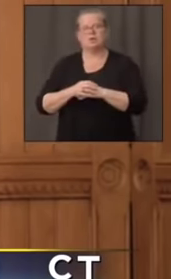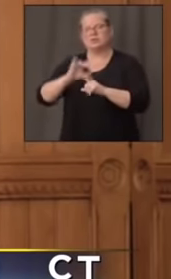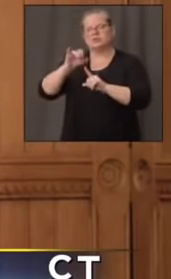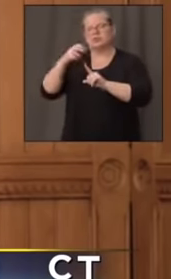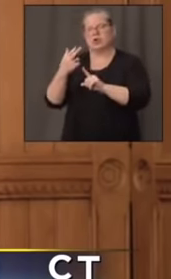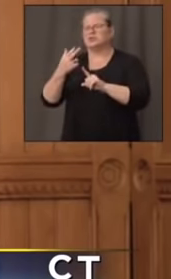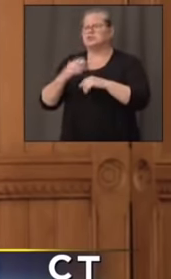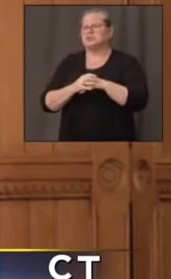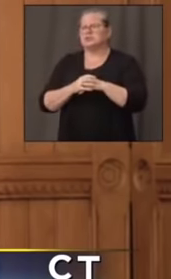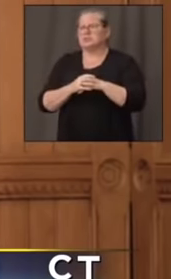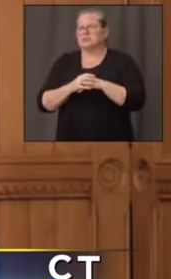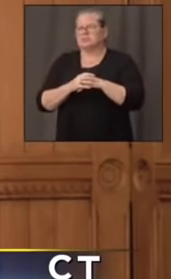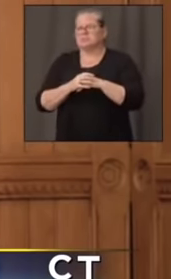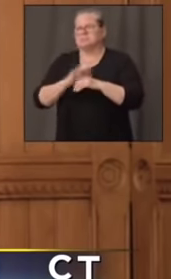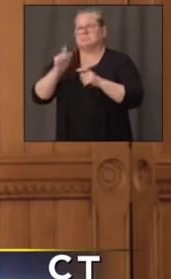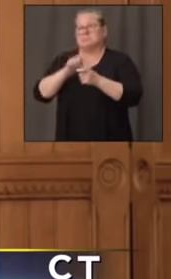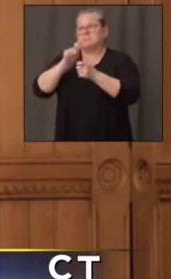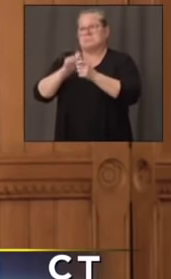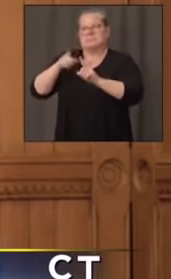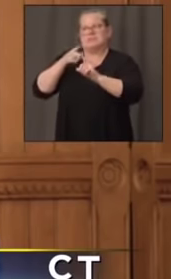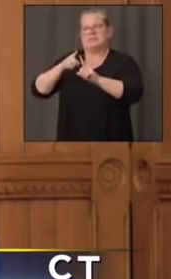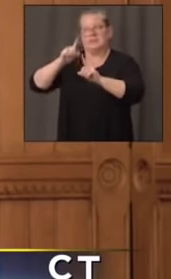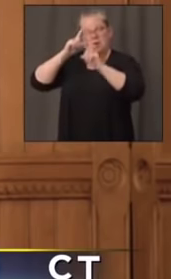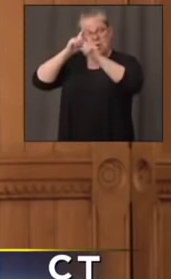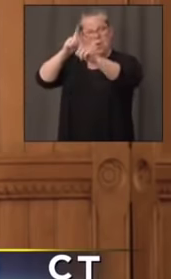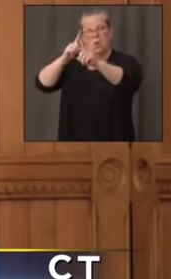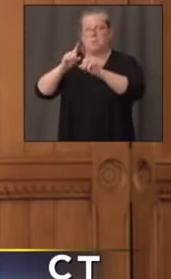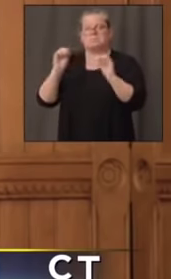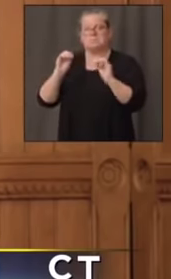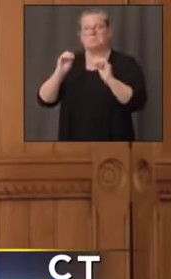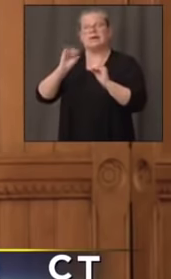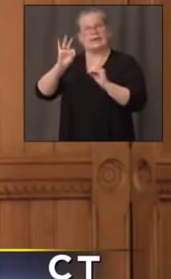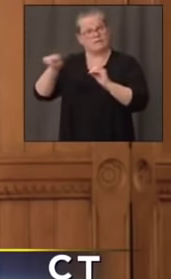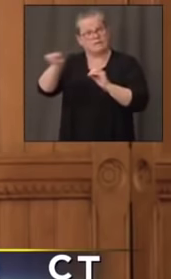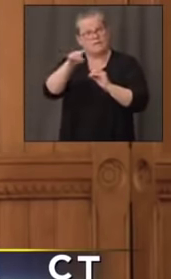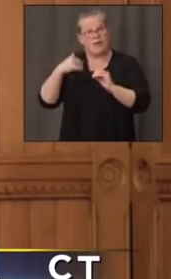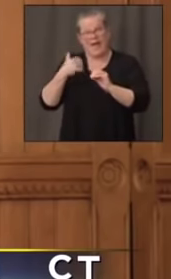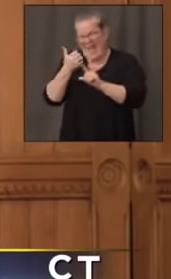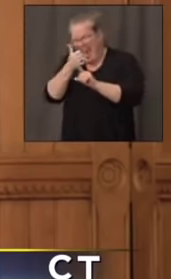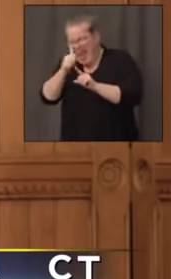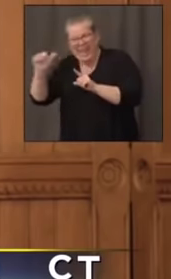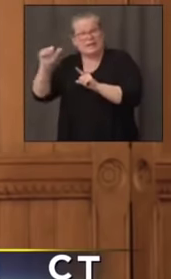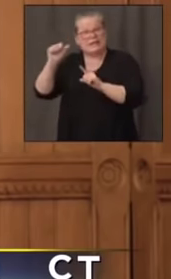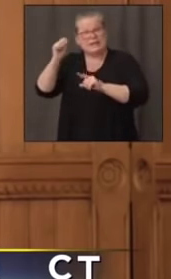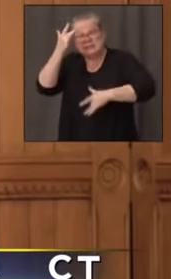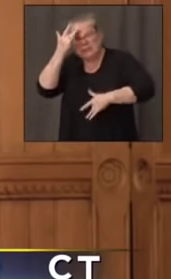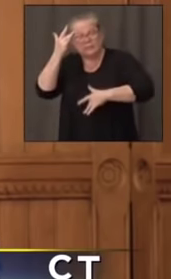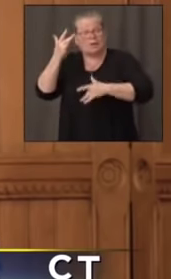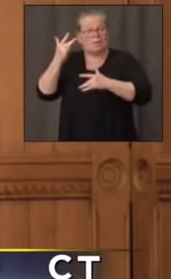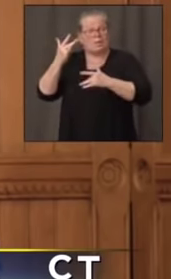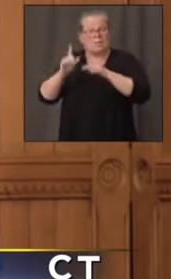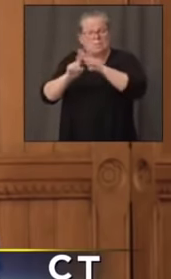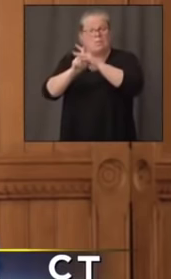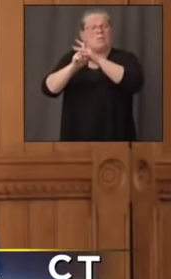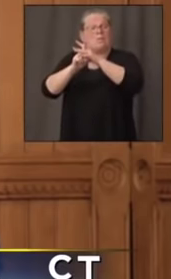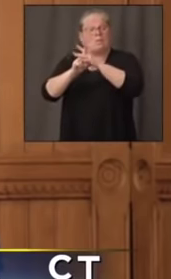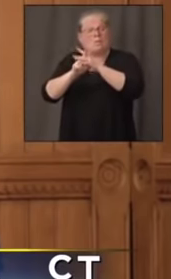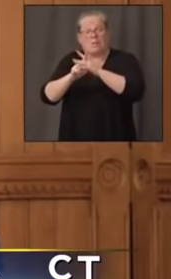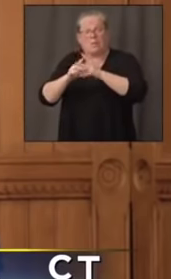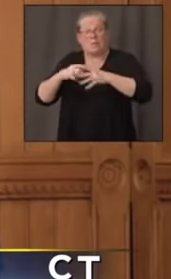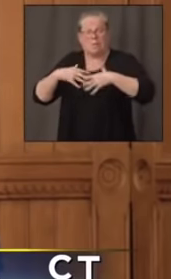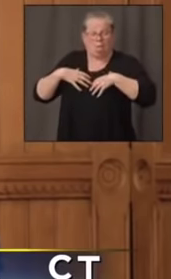which is first and foremost, everyone who has any symptoms, go out and get tested immediately. That's critically important. If you get contacted